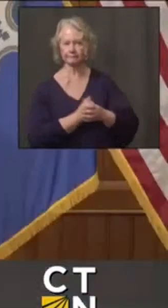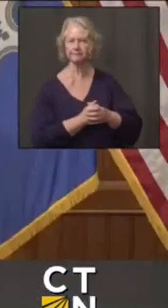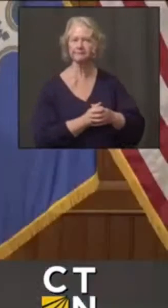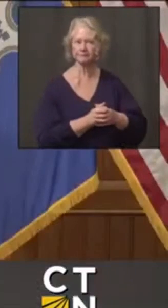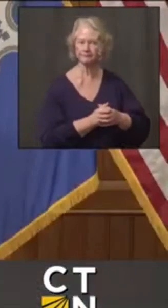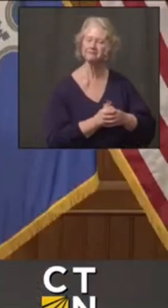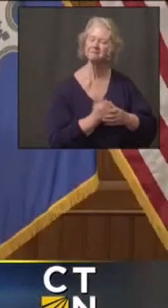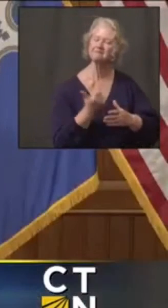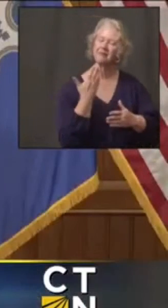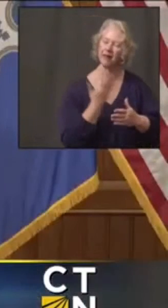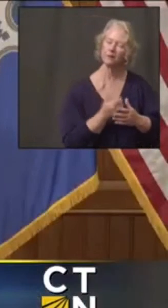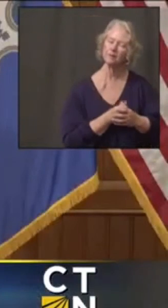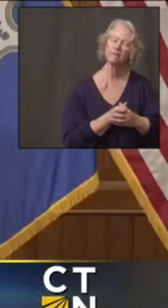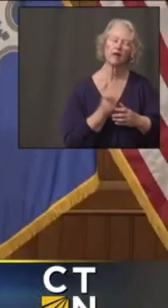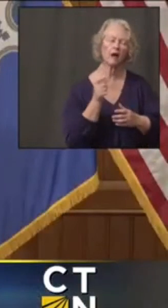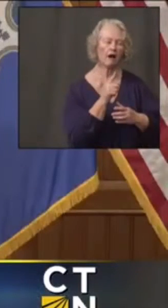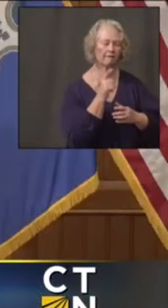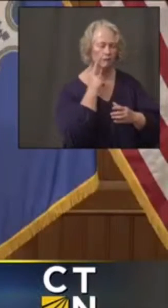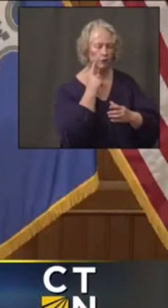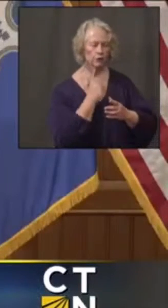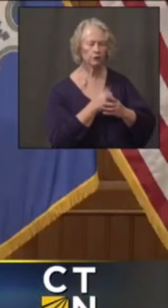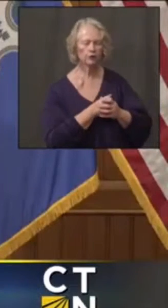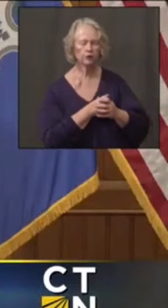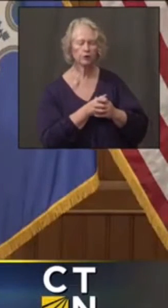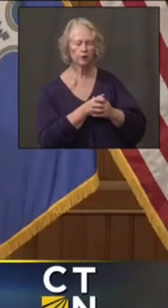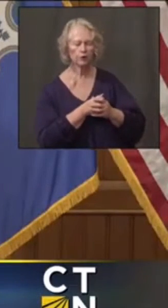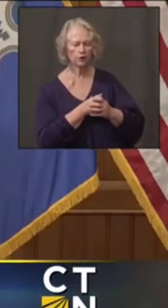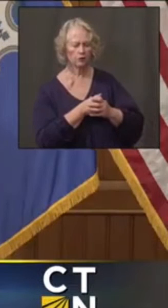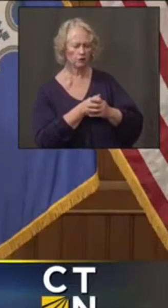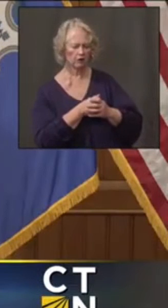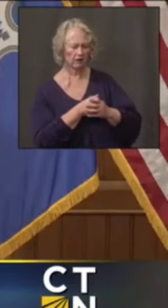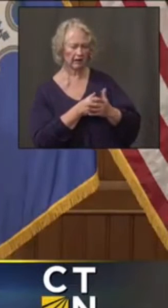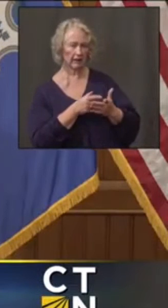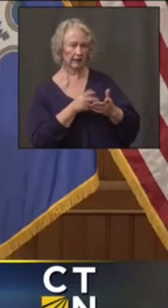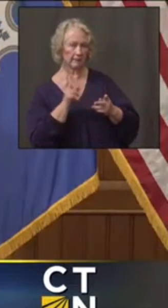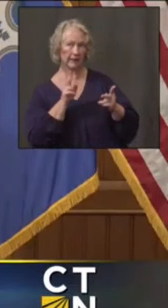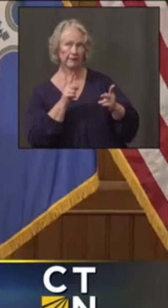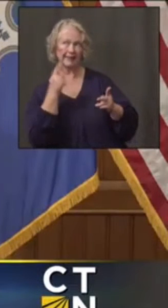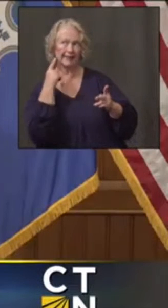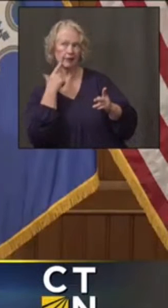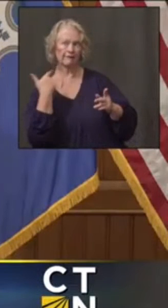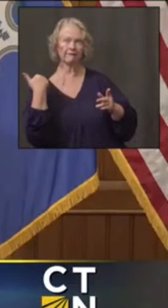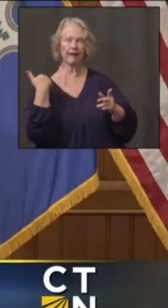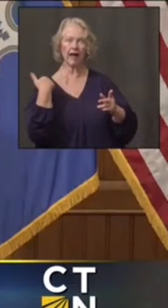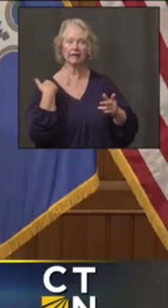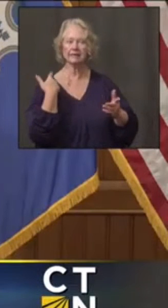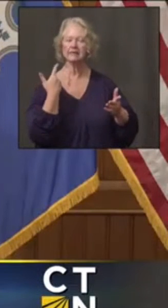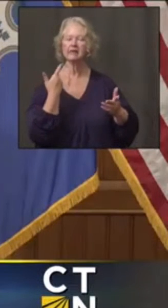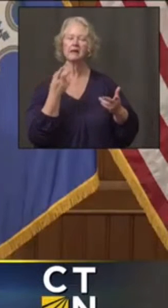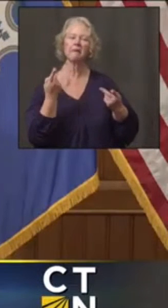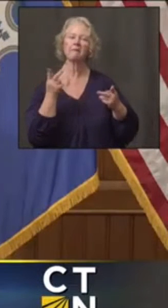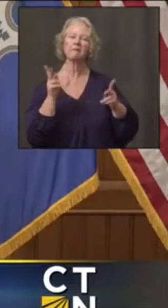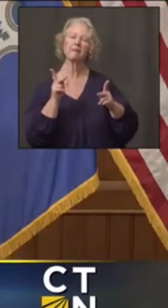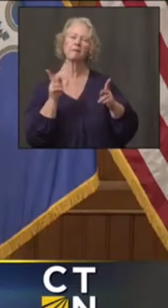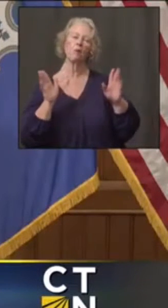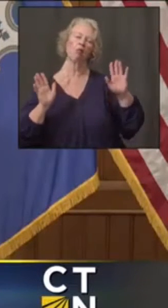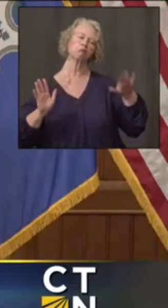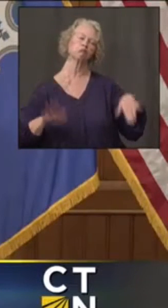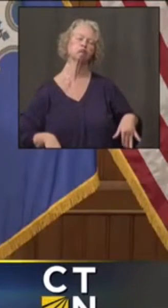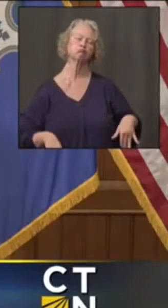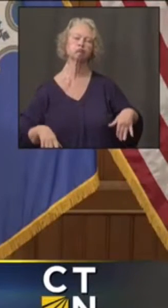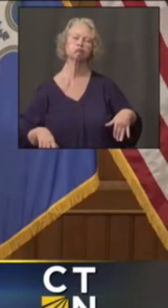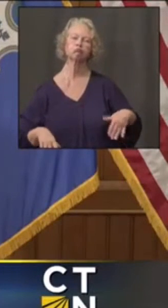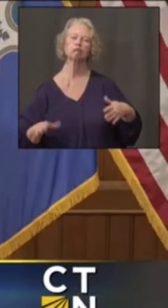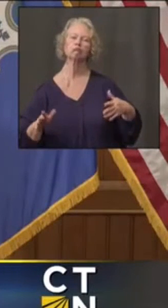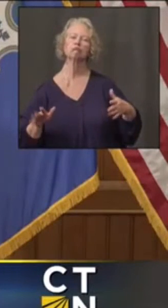Thank you. And Governor, do you have any concern that as people hear about a vaccine, they might start letting their guard down and have potentially some